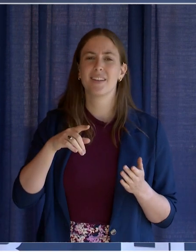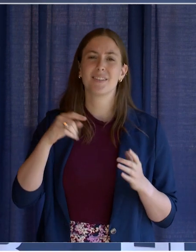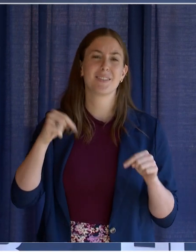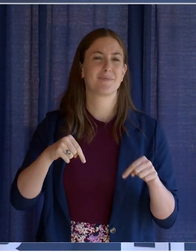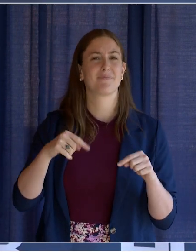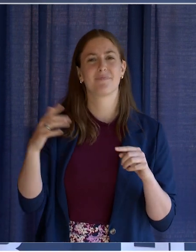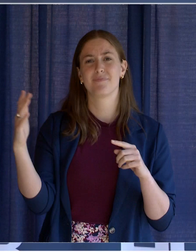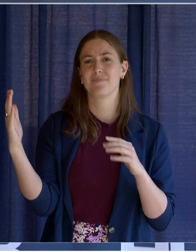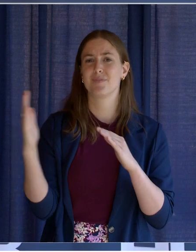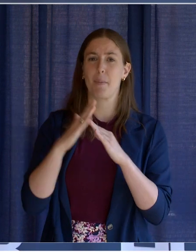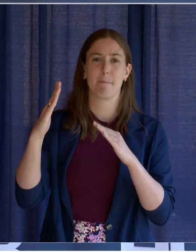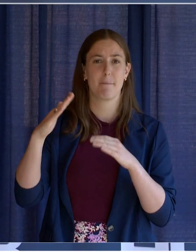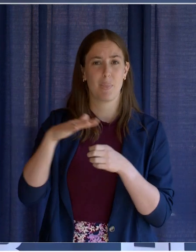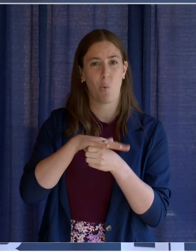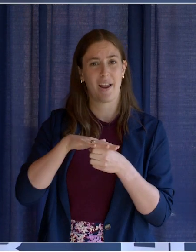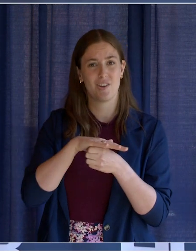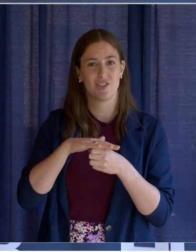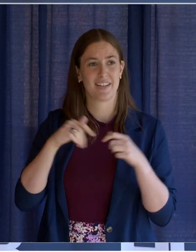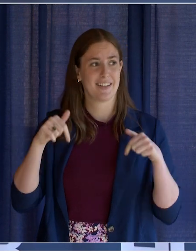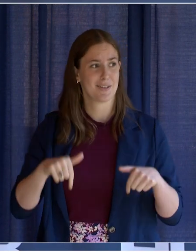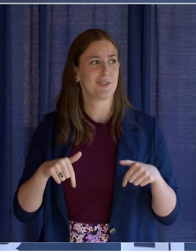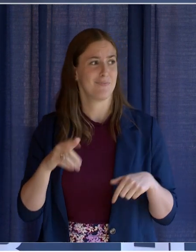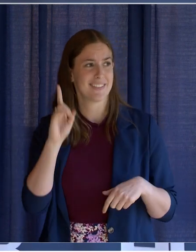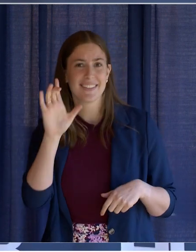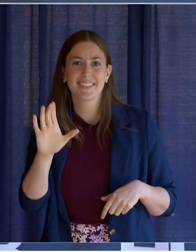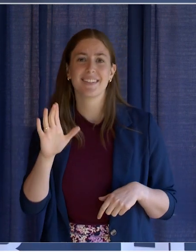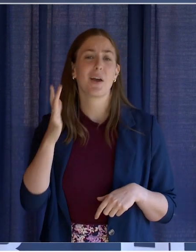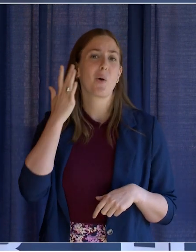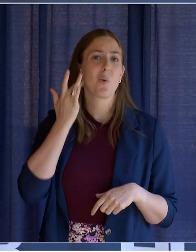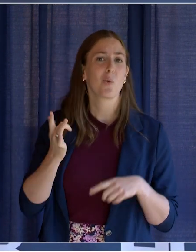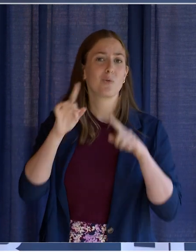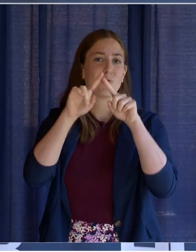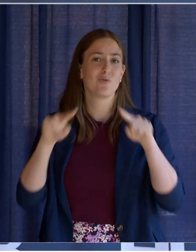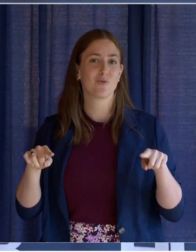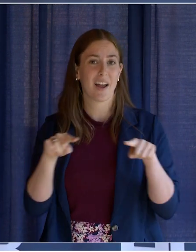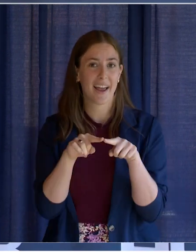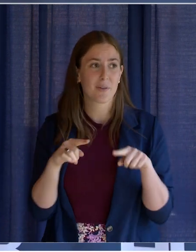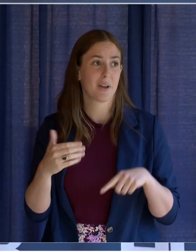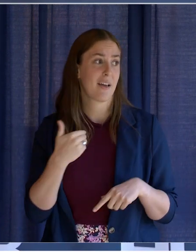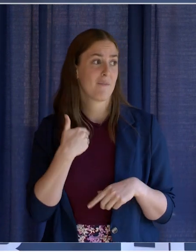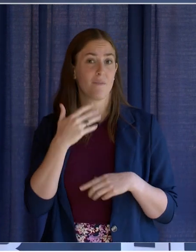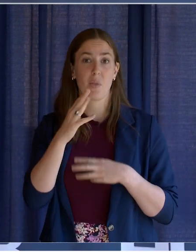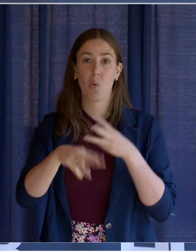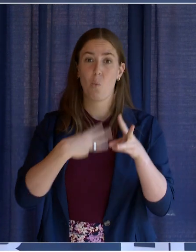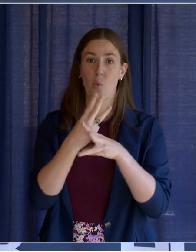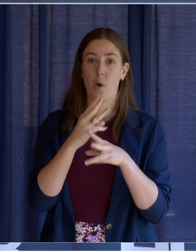heart of DC, the Golden Triangle. We share a block with the World Bank.